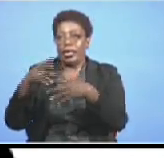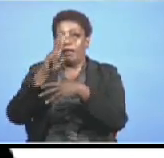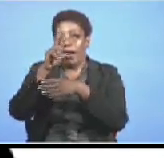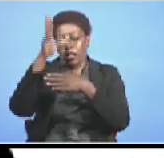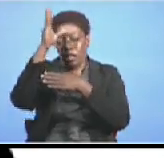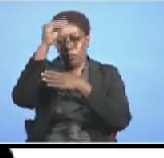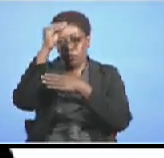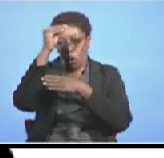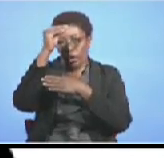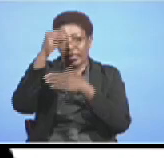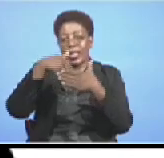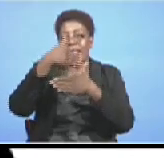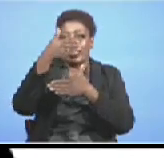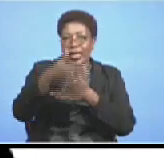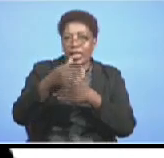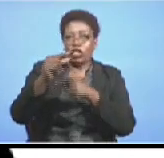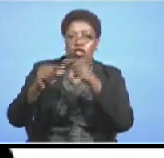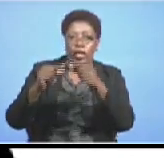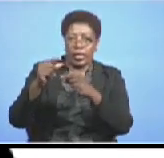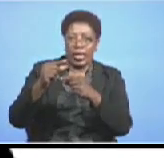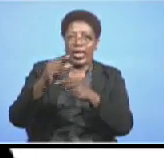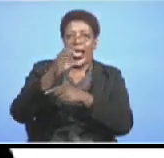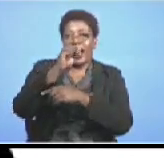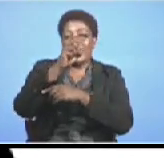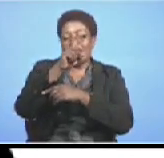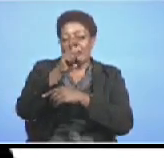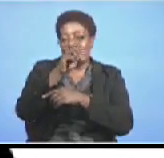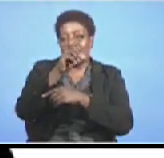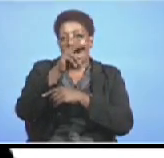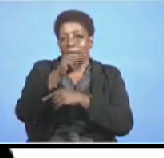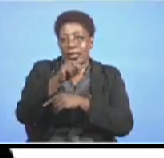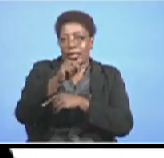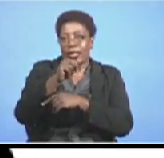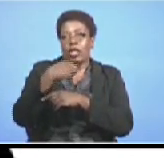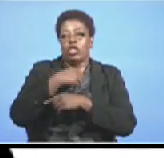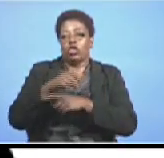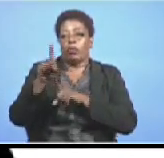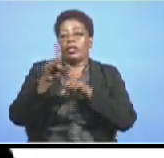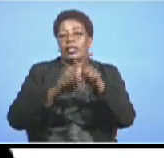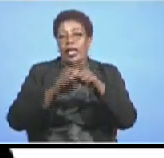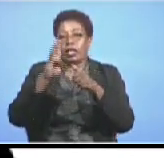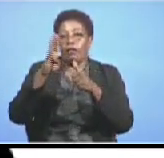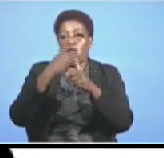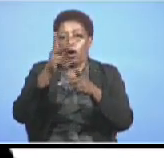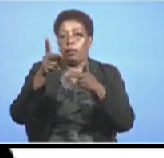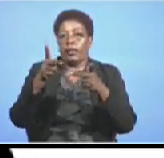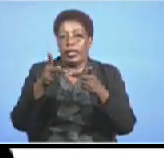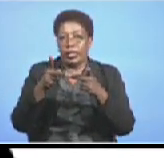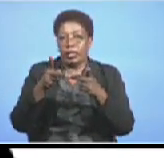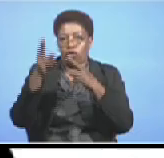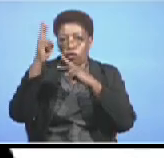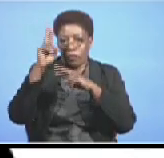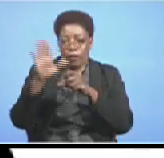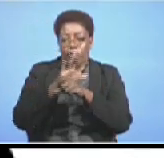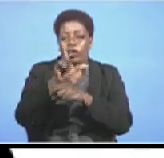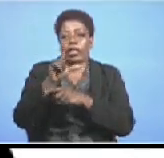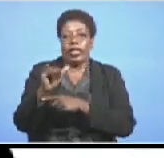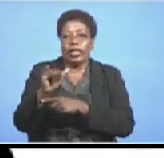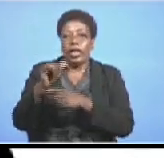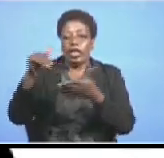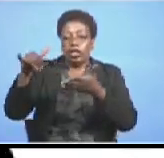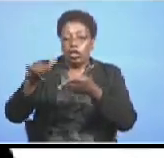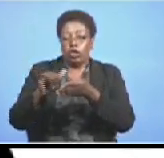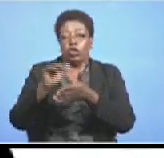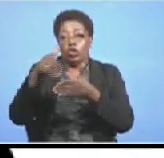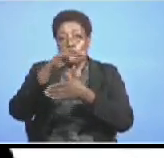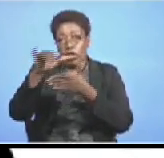Boys leads the way, followed by Genesis and Saxon Superstars in second and fourth places respectively. On New Year's Day,